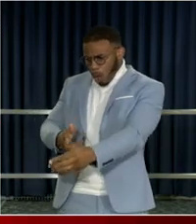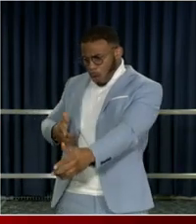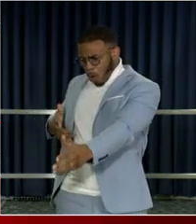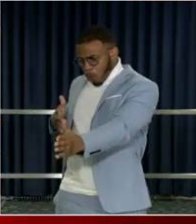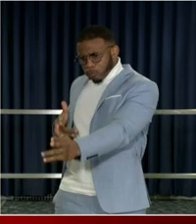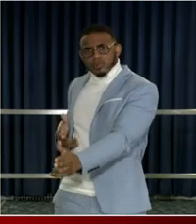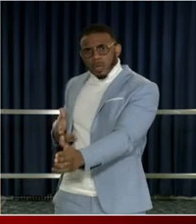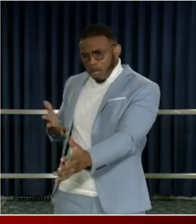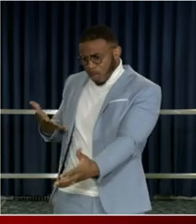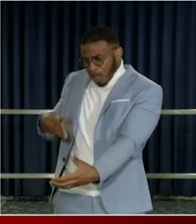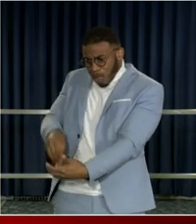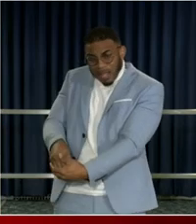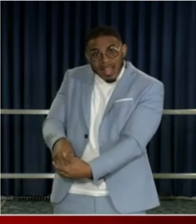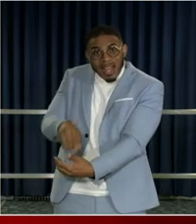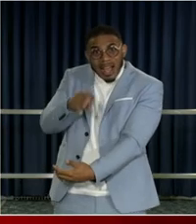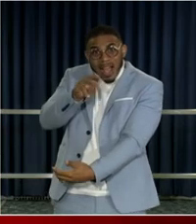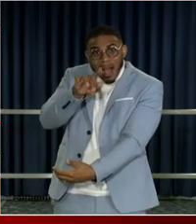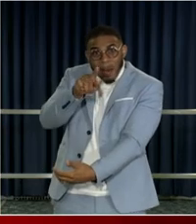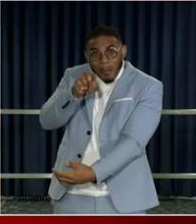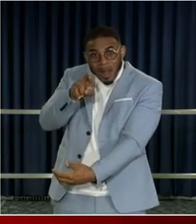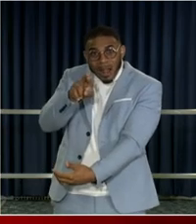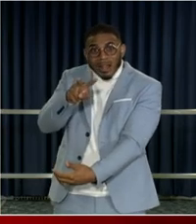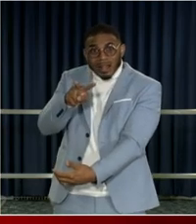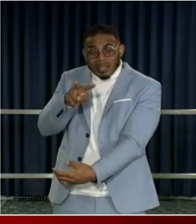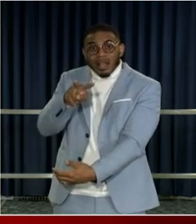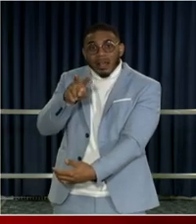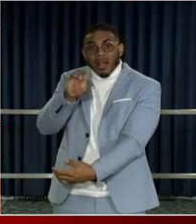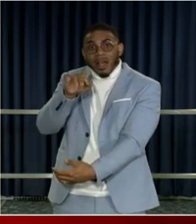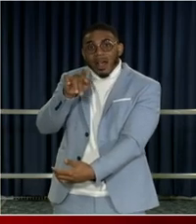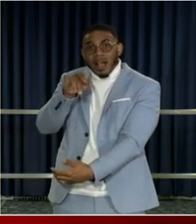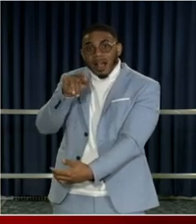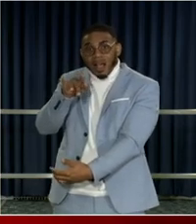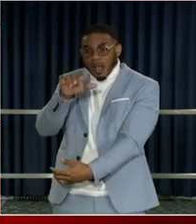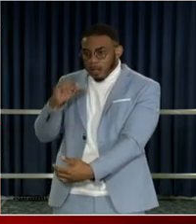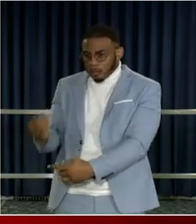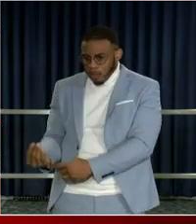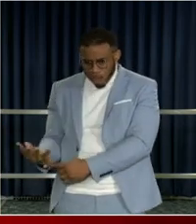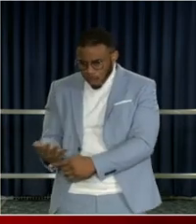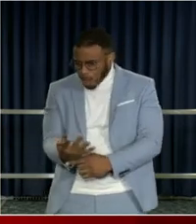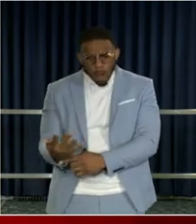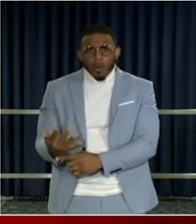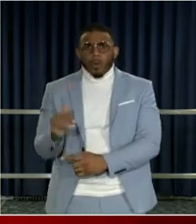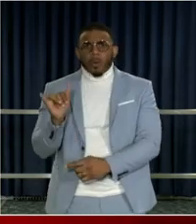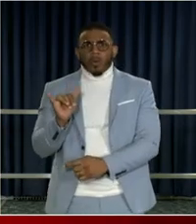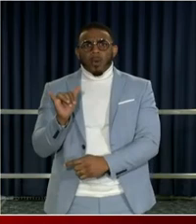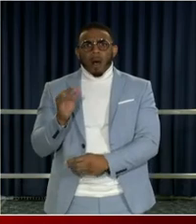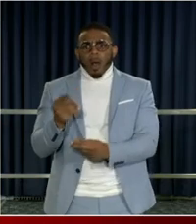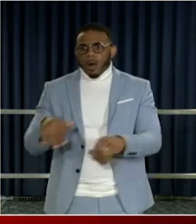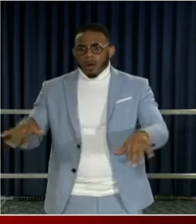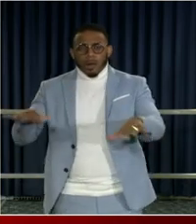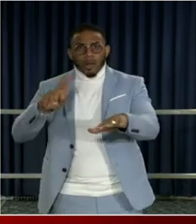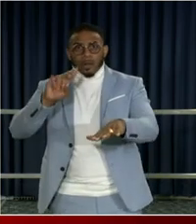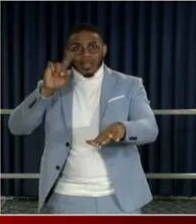also included Molotov cocktails. This also was on the grounds of the United States Capitol.